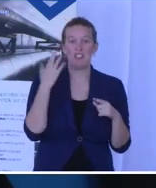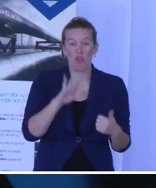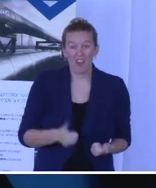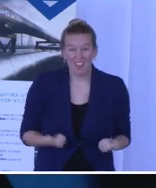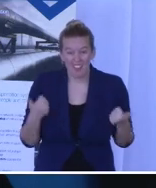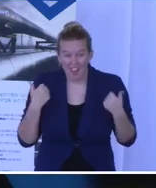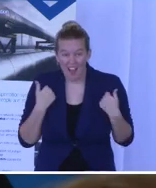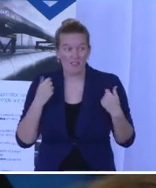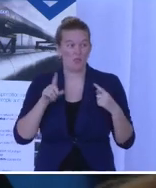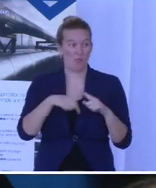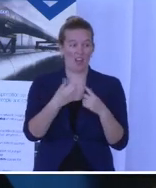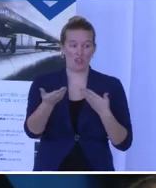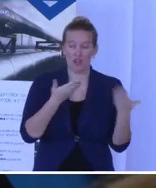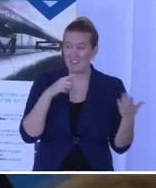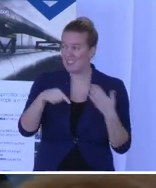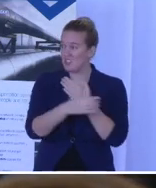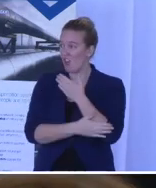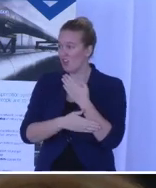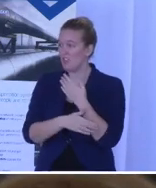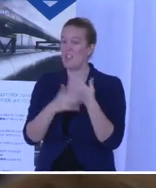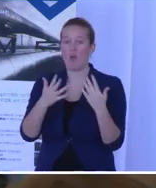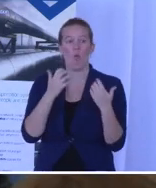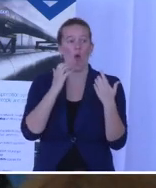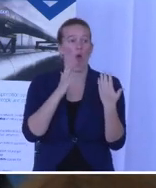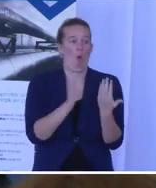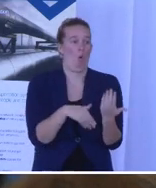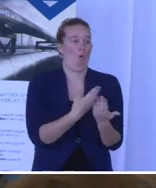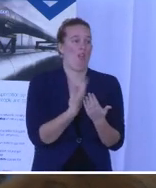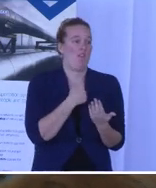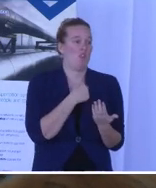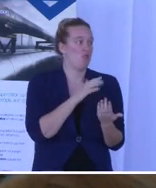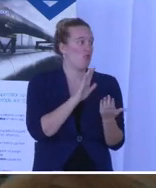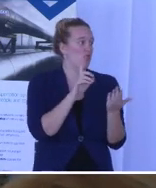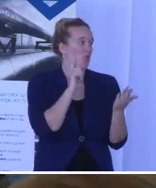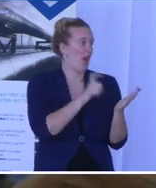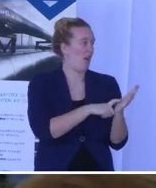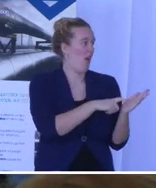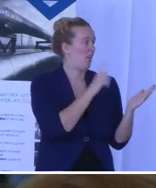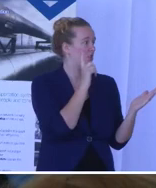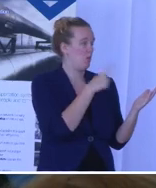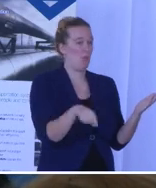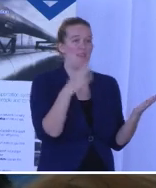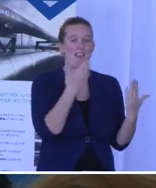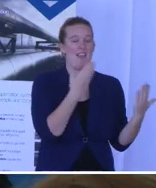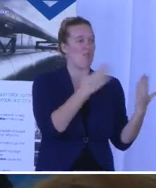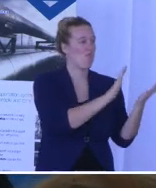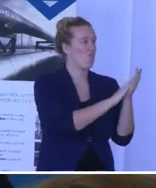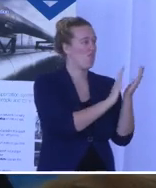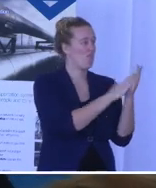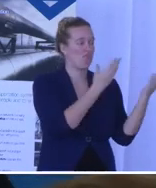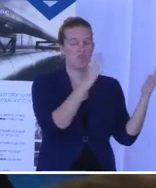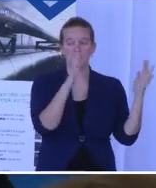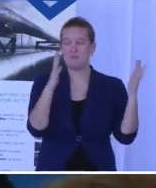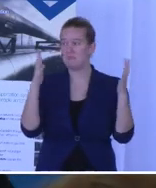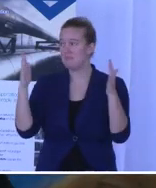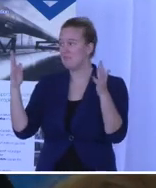the service of our country. And I would like all of us to recognize you and thank you.